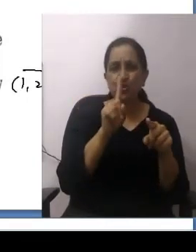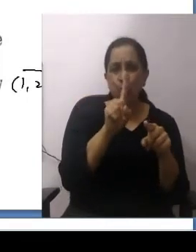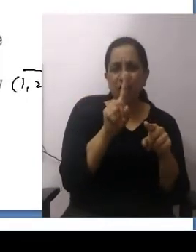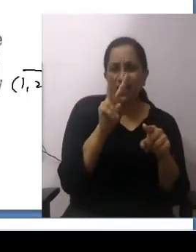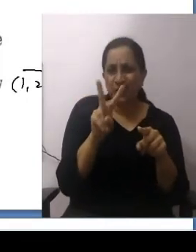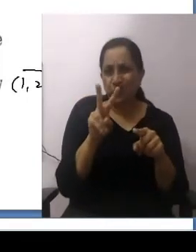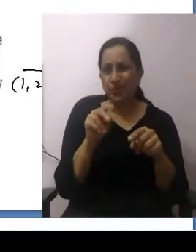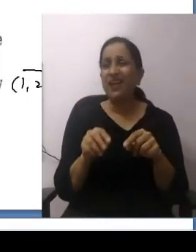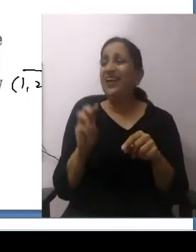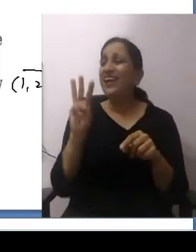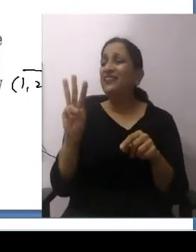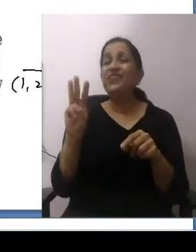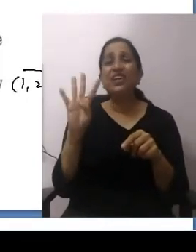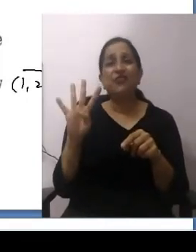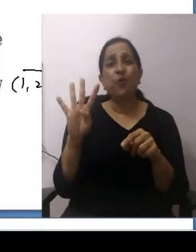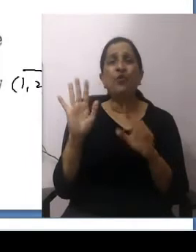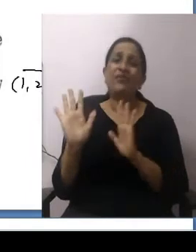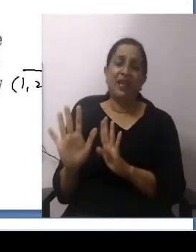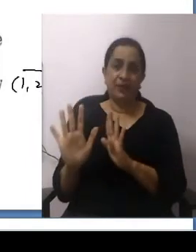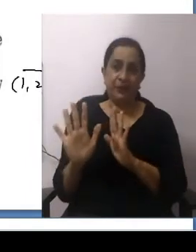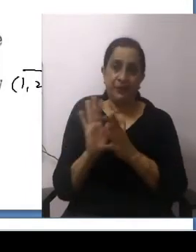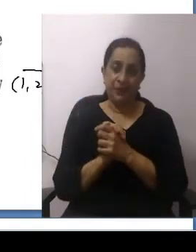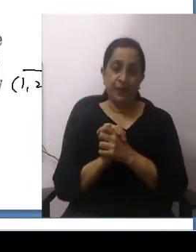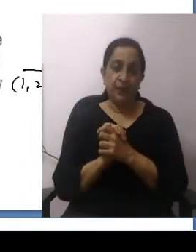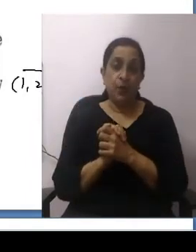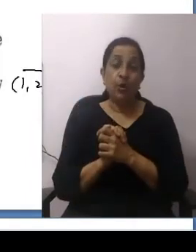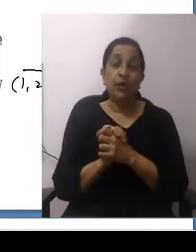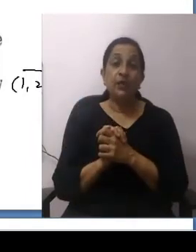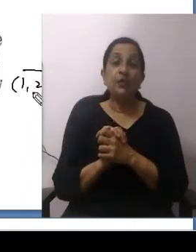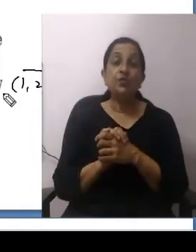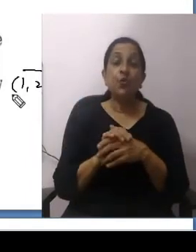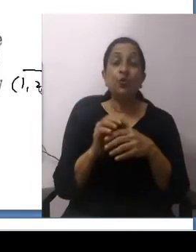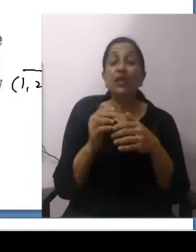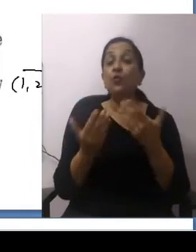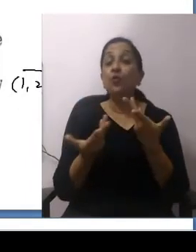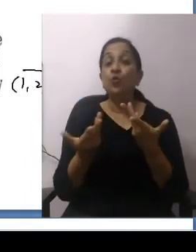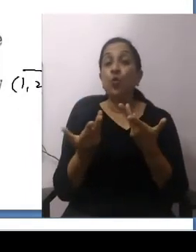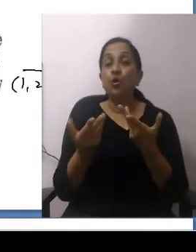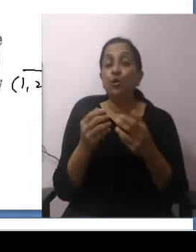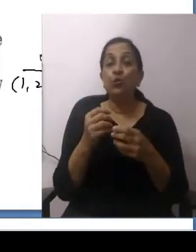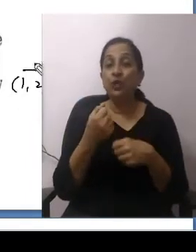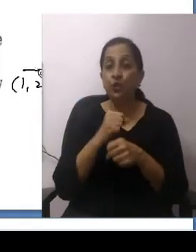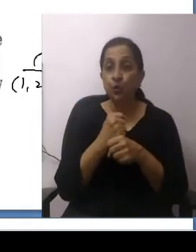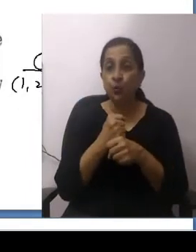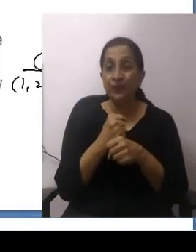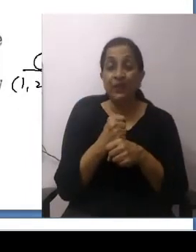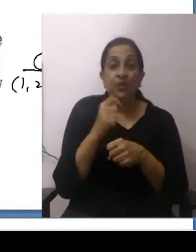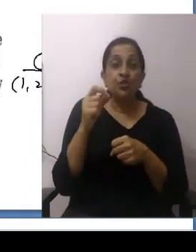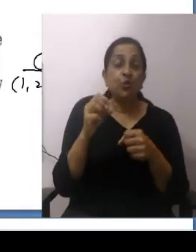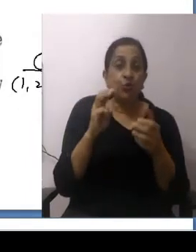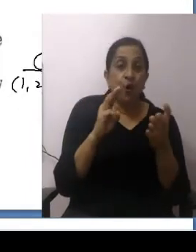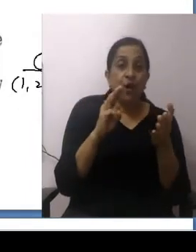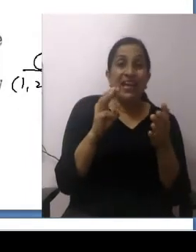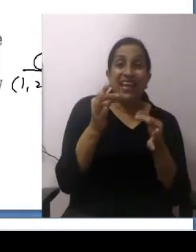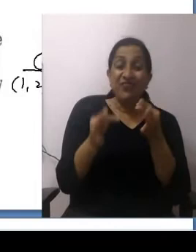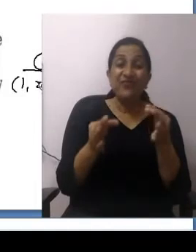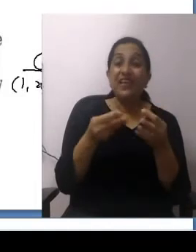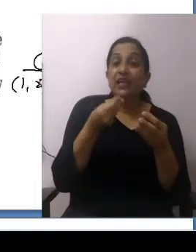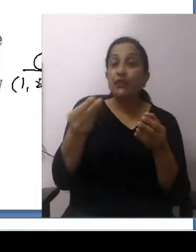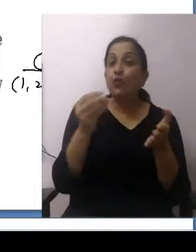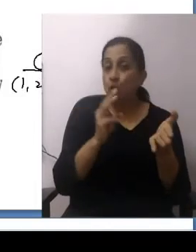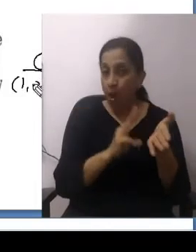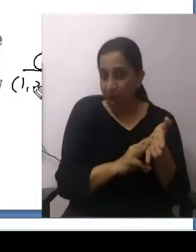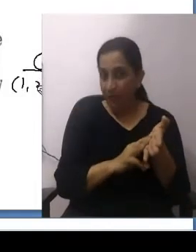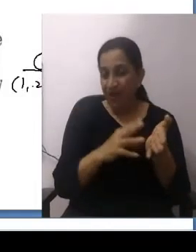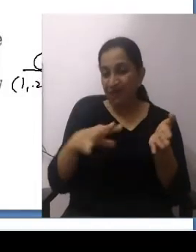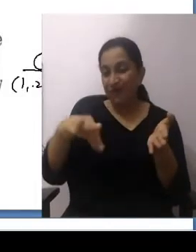2 and 3 and 4, then they may give m and ask to find n,